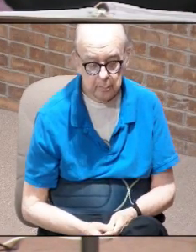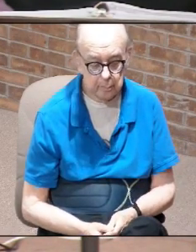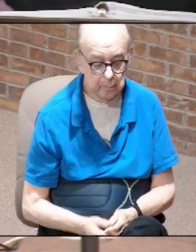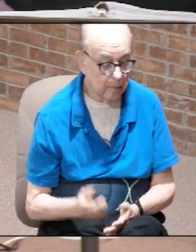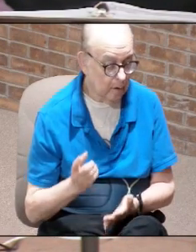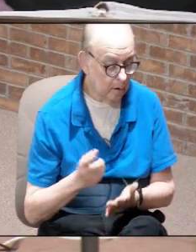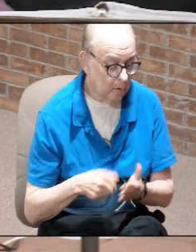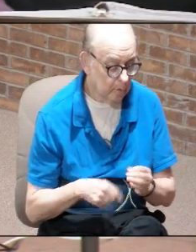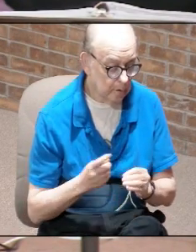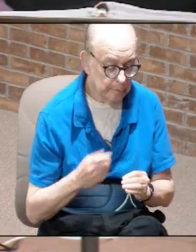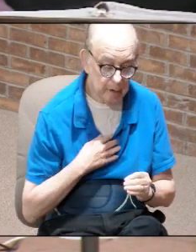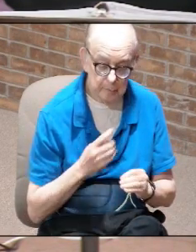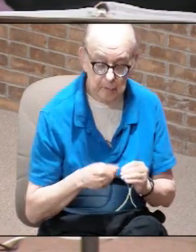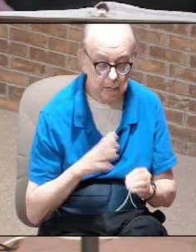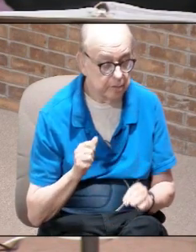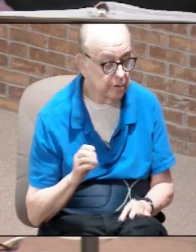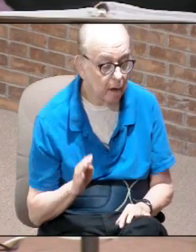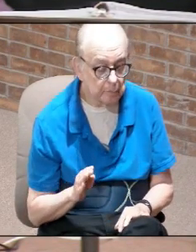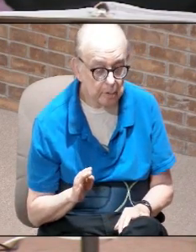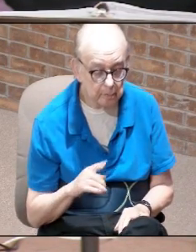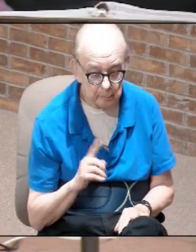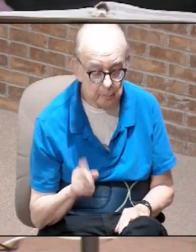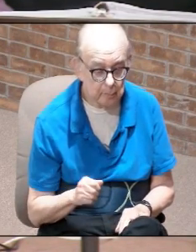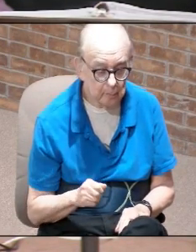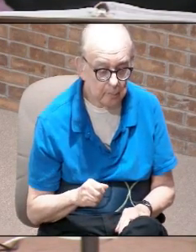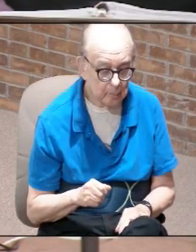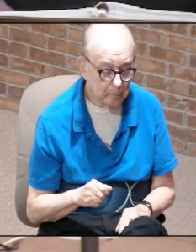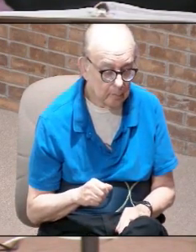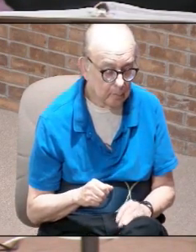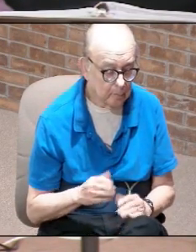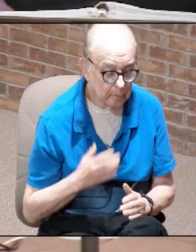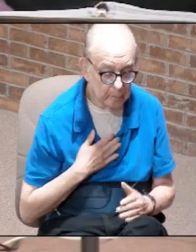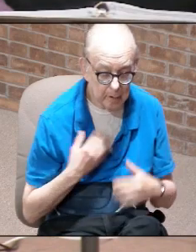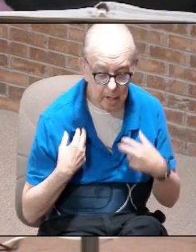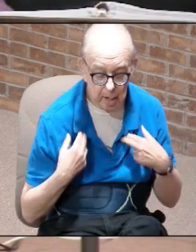What about my job? What about my health?